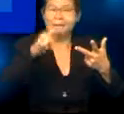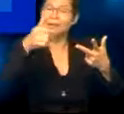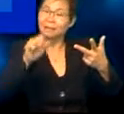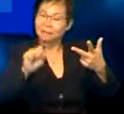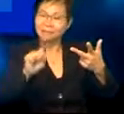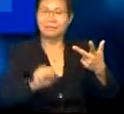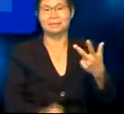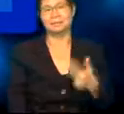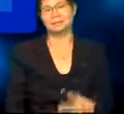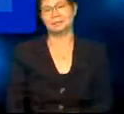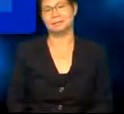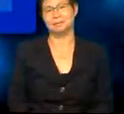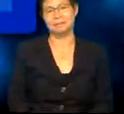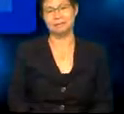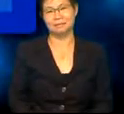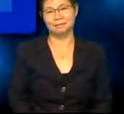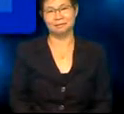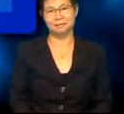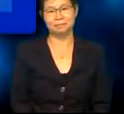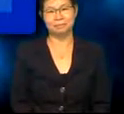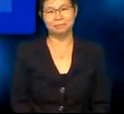liquids, or gases.